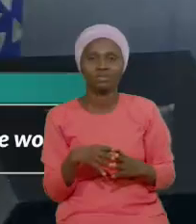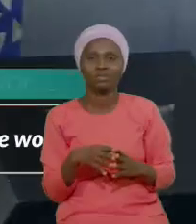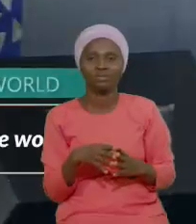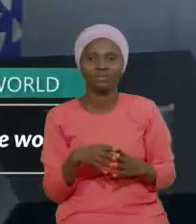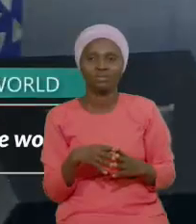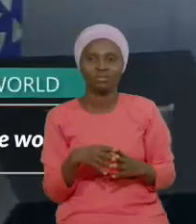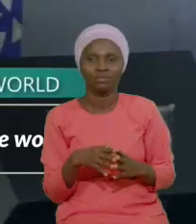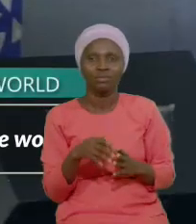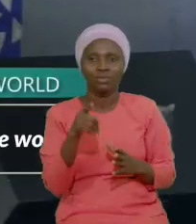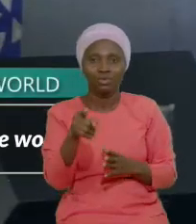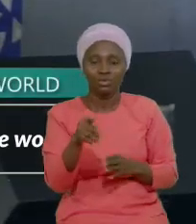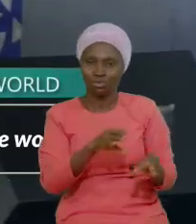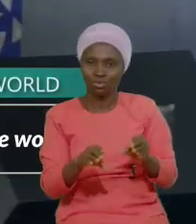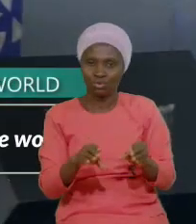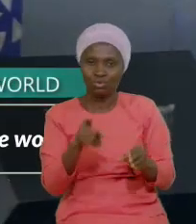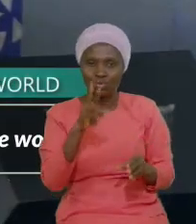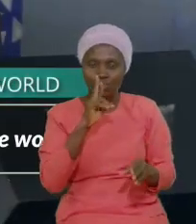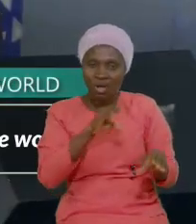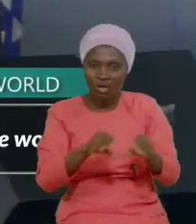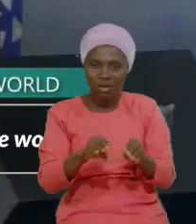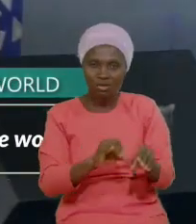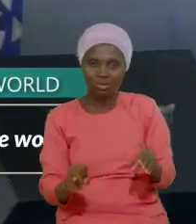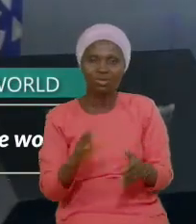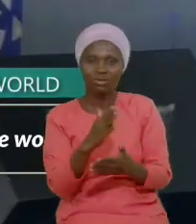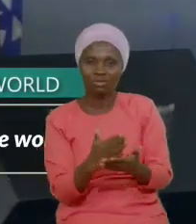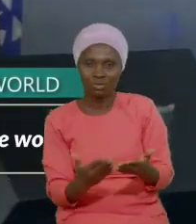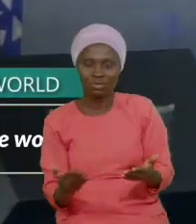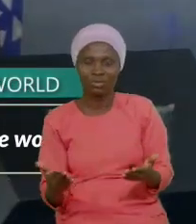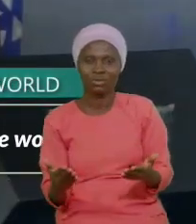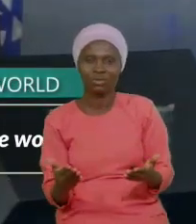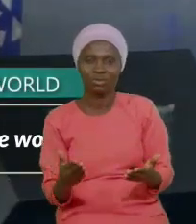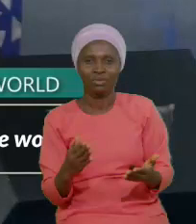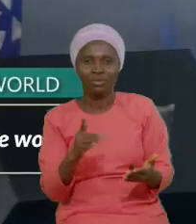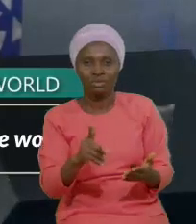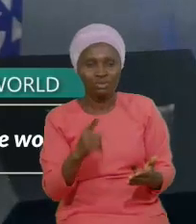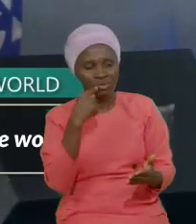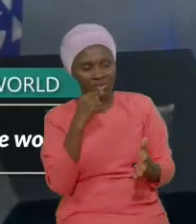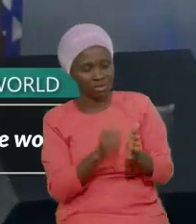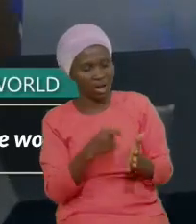You're doing something. I'm going to contribute to the progress of the world.